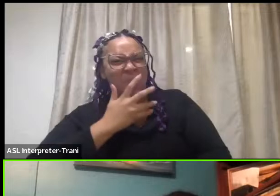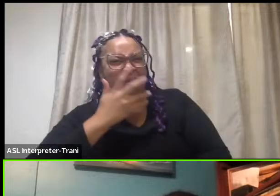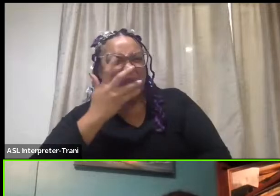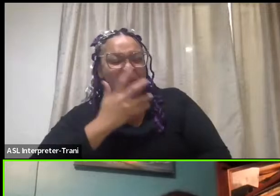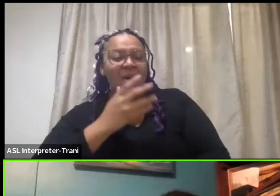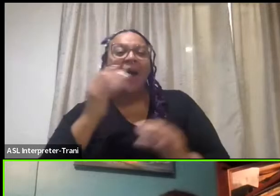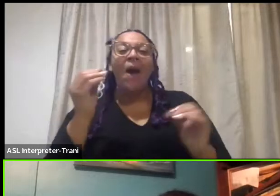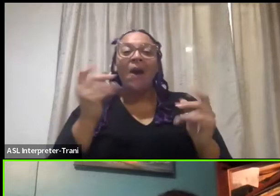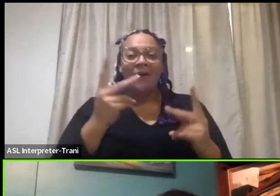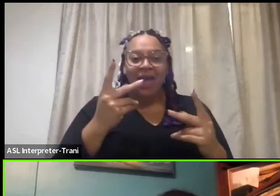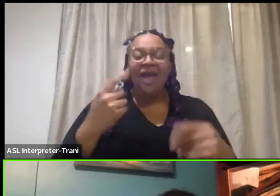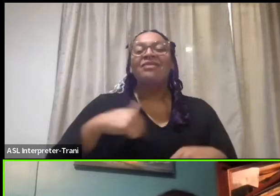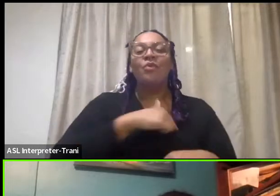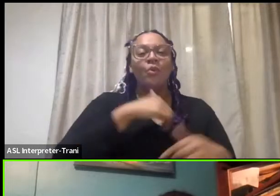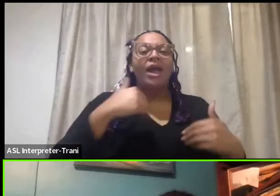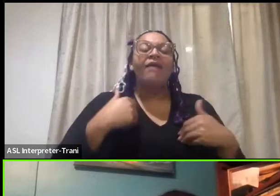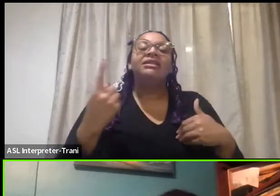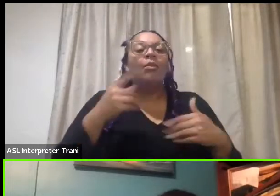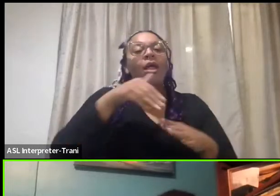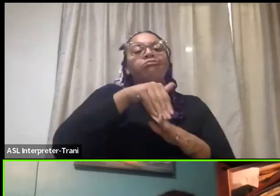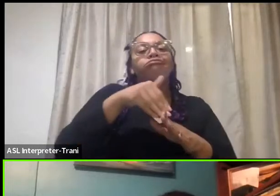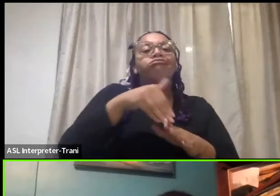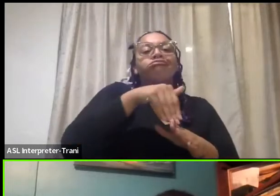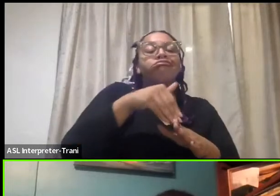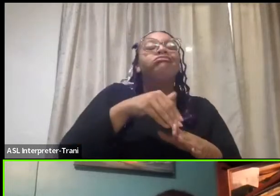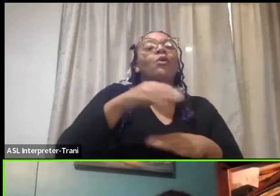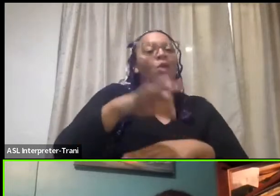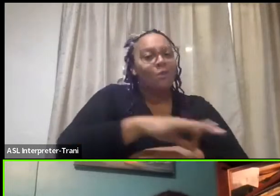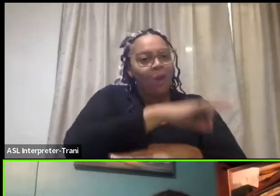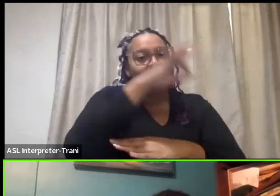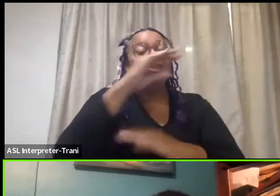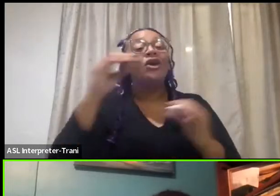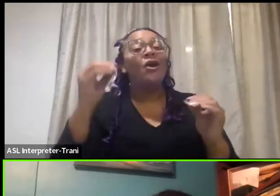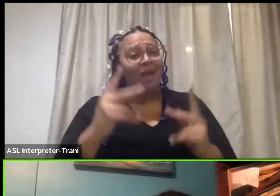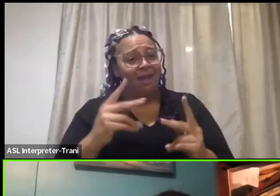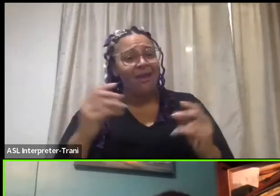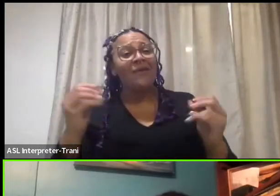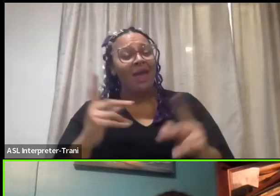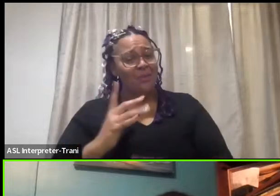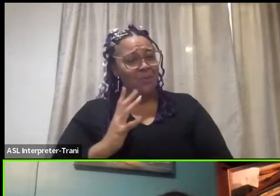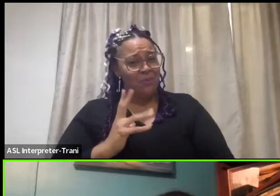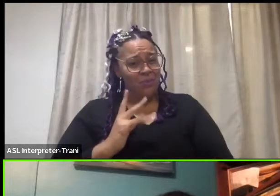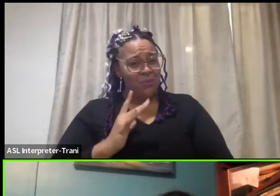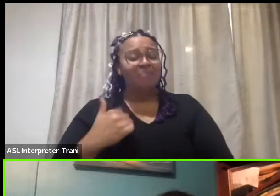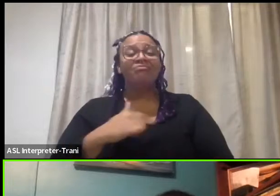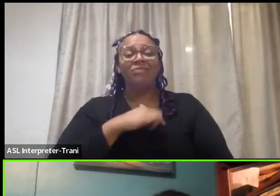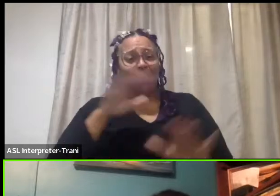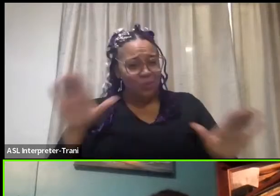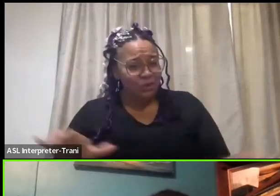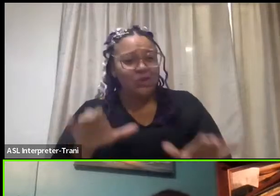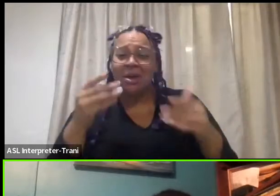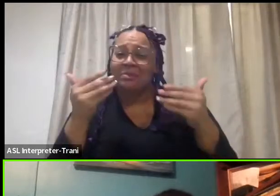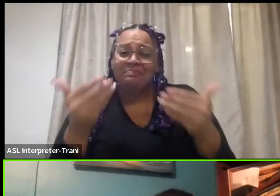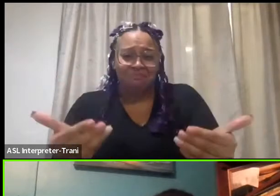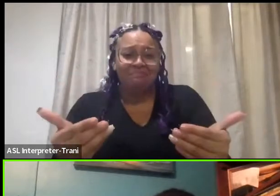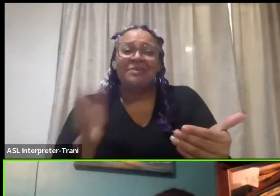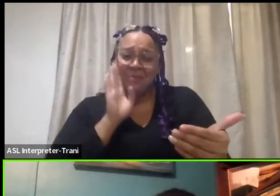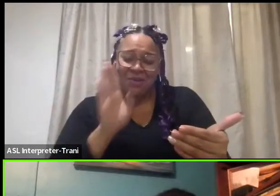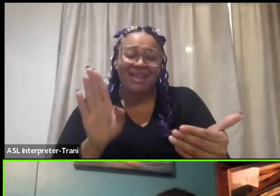Okay, we got a cusp and a rising. Okay, okay, cool. We will do it.